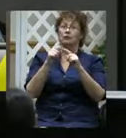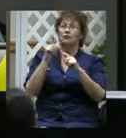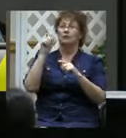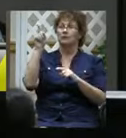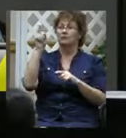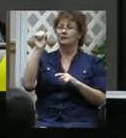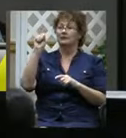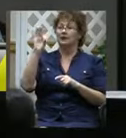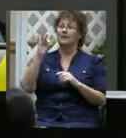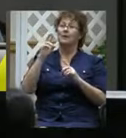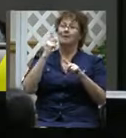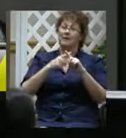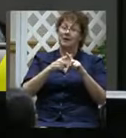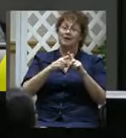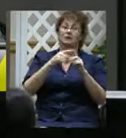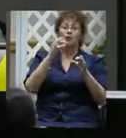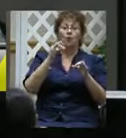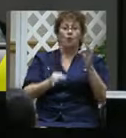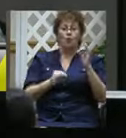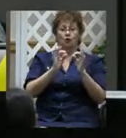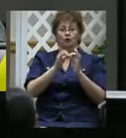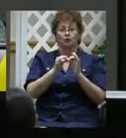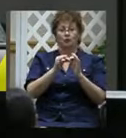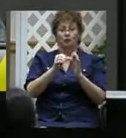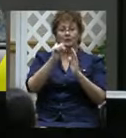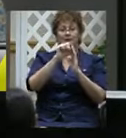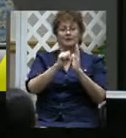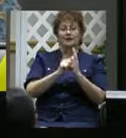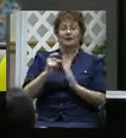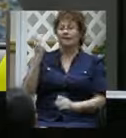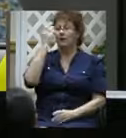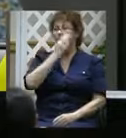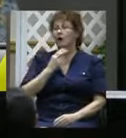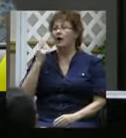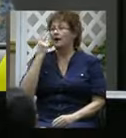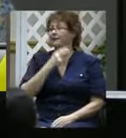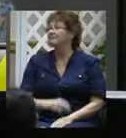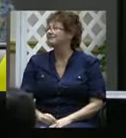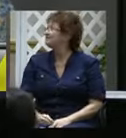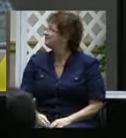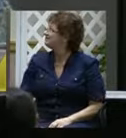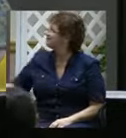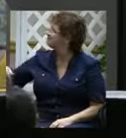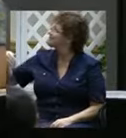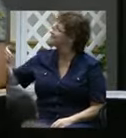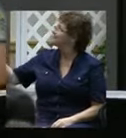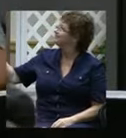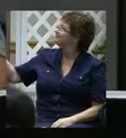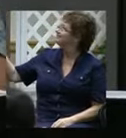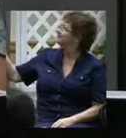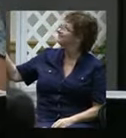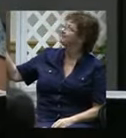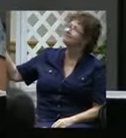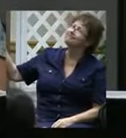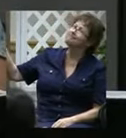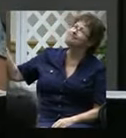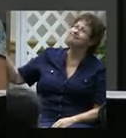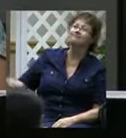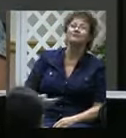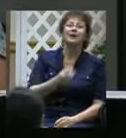interpreter registered with the state of Hawaii. There's a couple of pointers I've got on the screen, and then we'll go over a couple